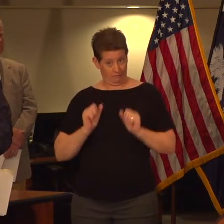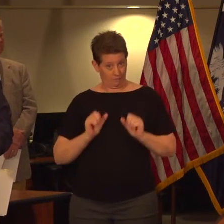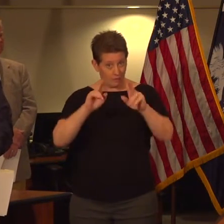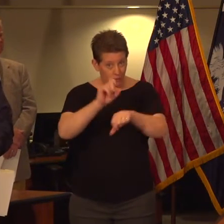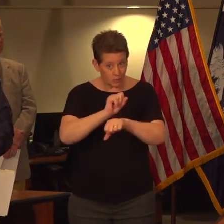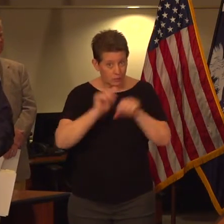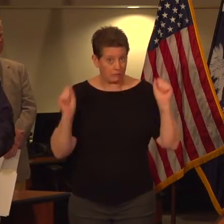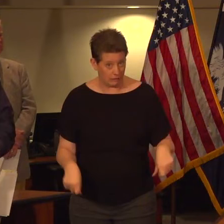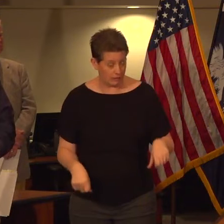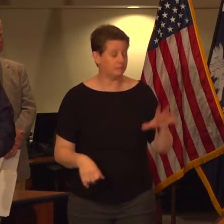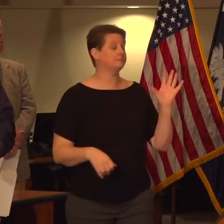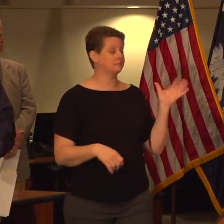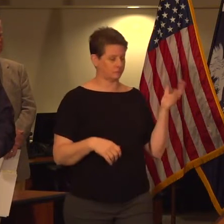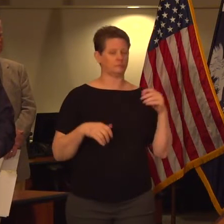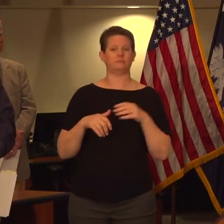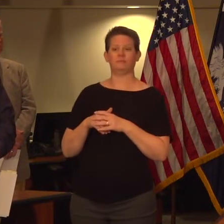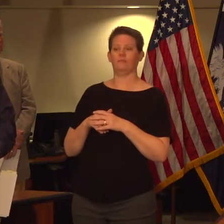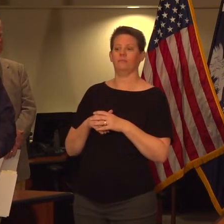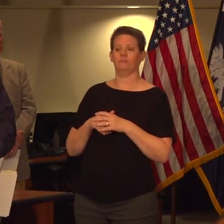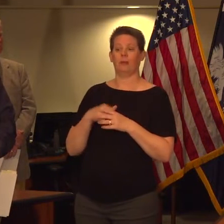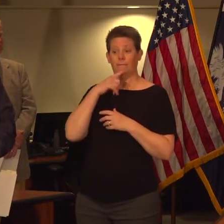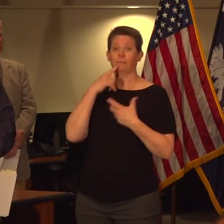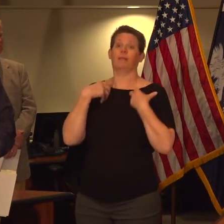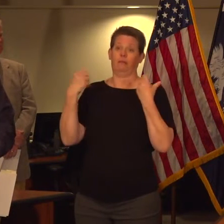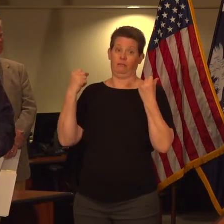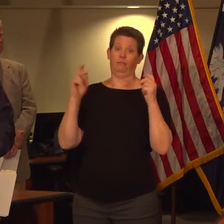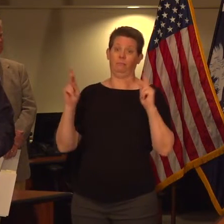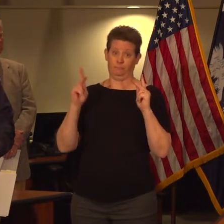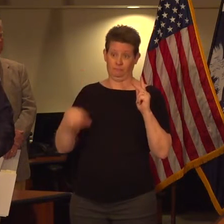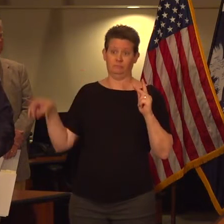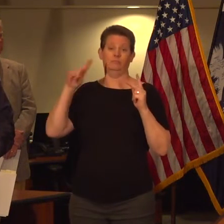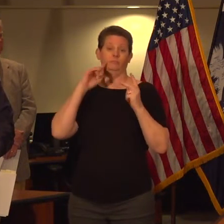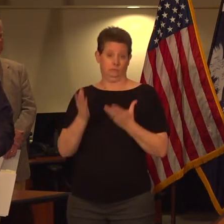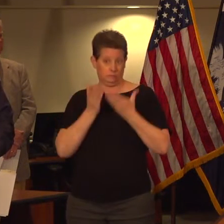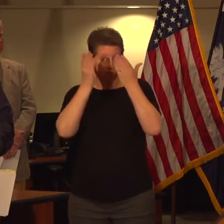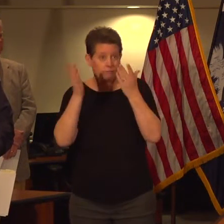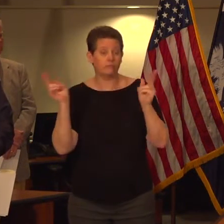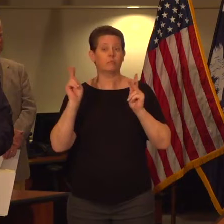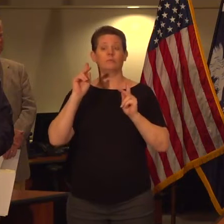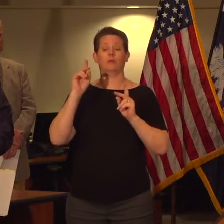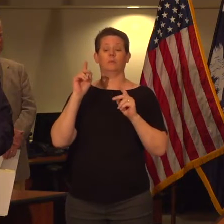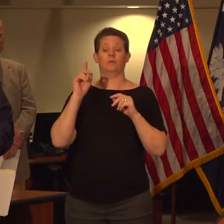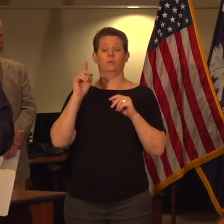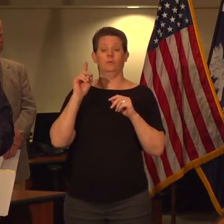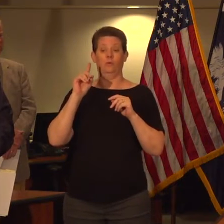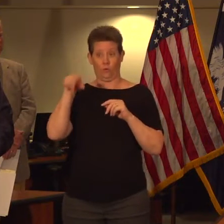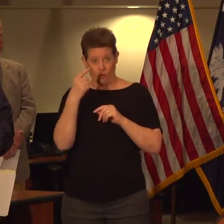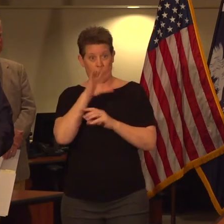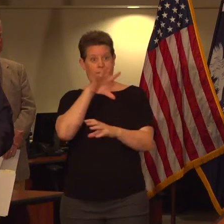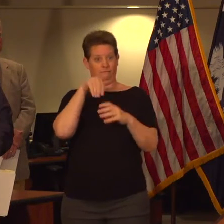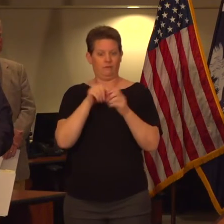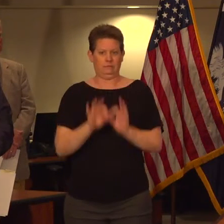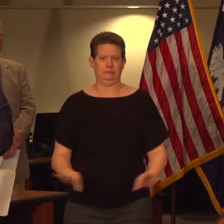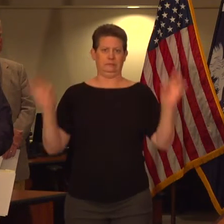And, public health practitioners are strongly recommending that people only participate in essential activities, and